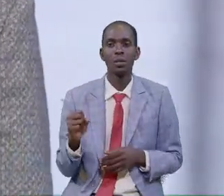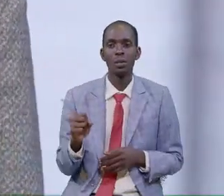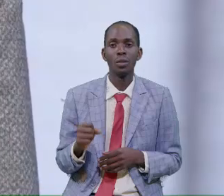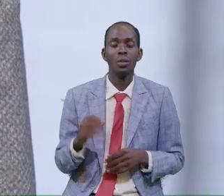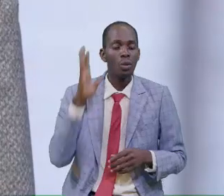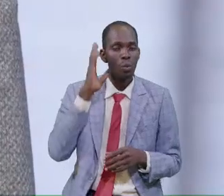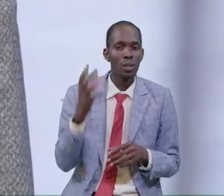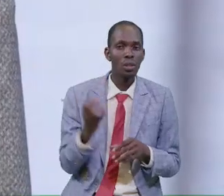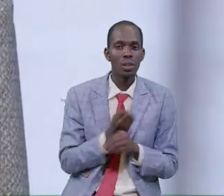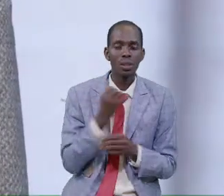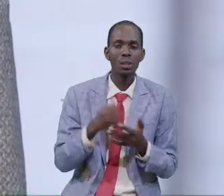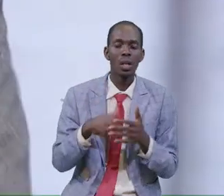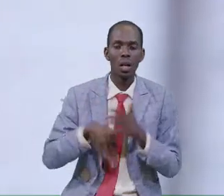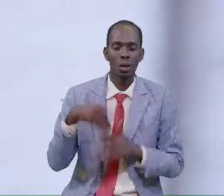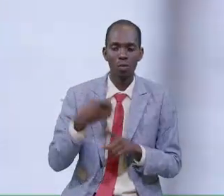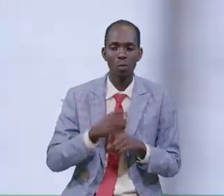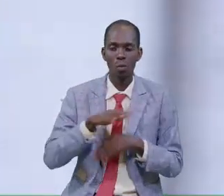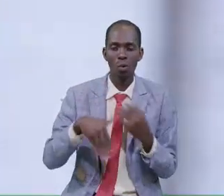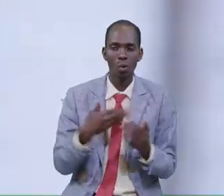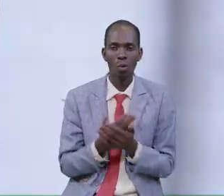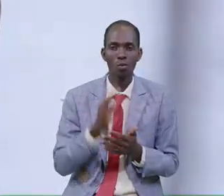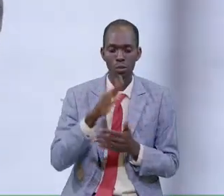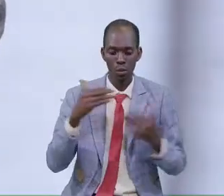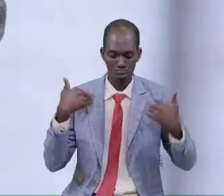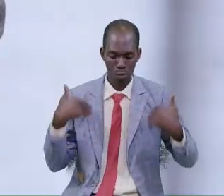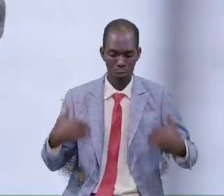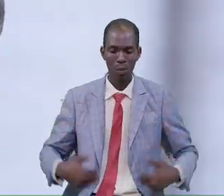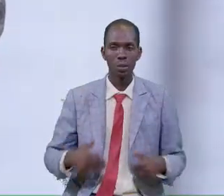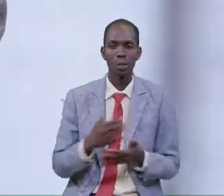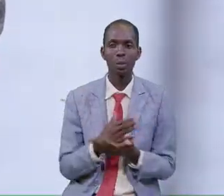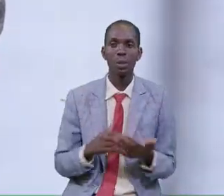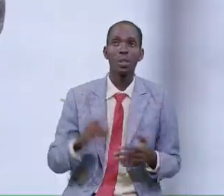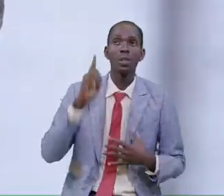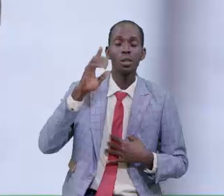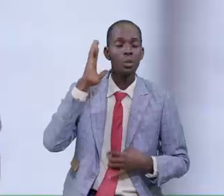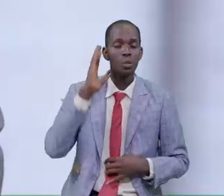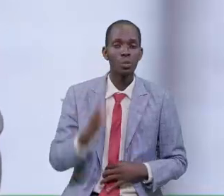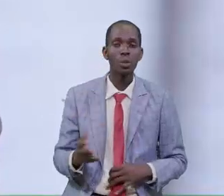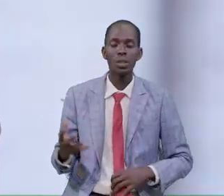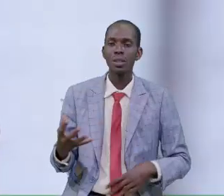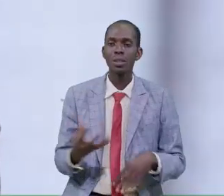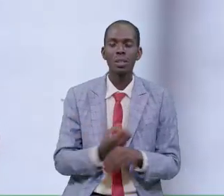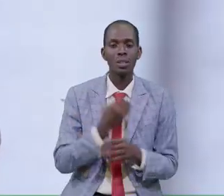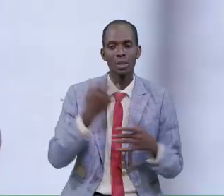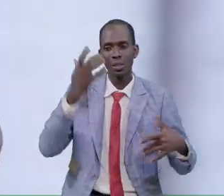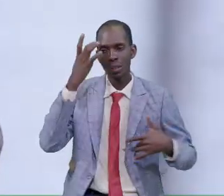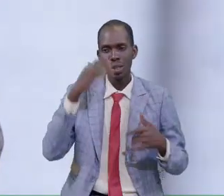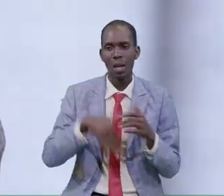your body. He'll take sickness away from every part of you.